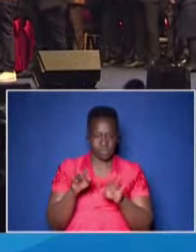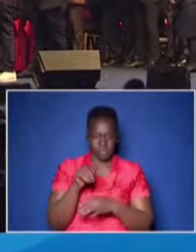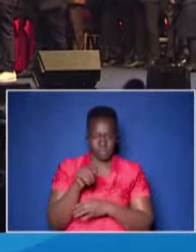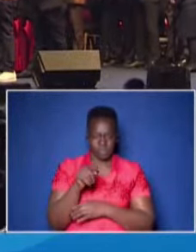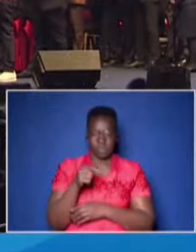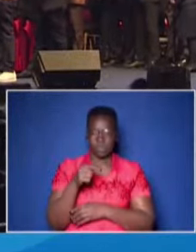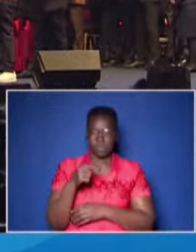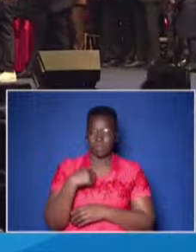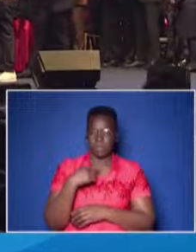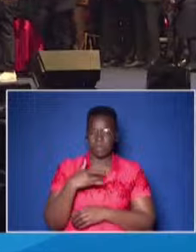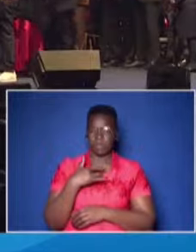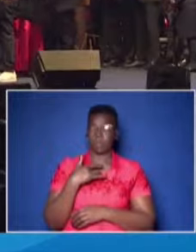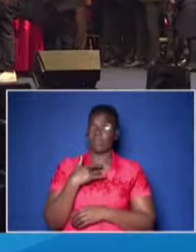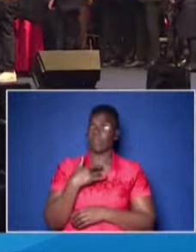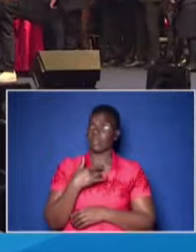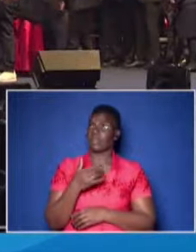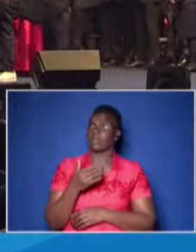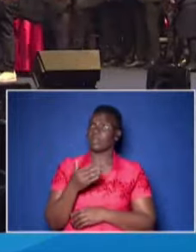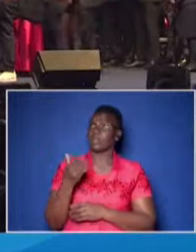your